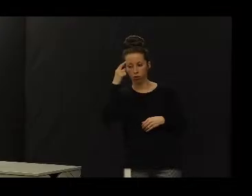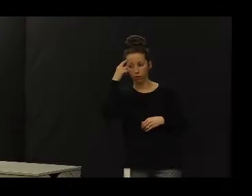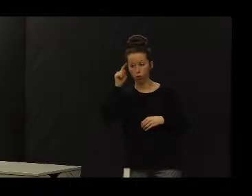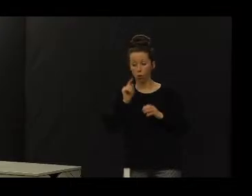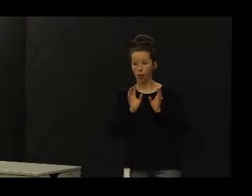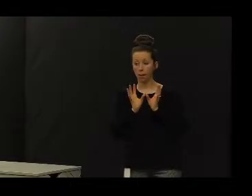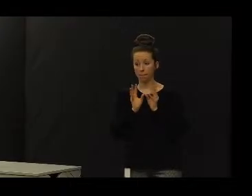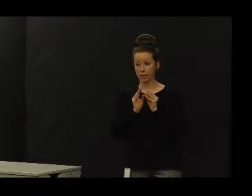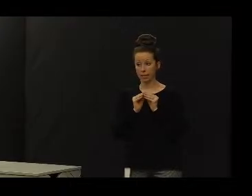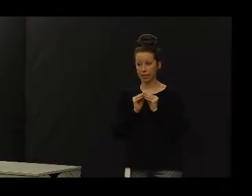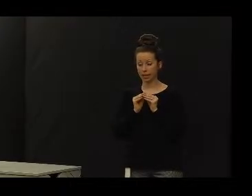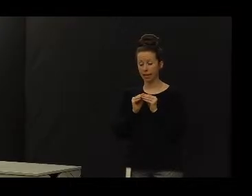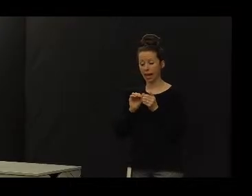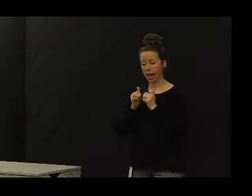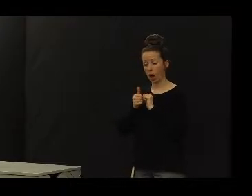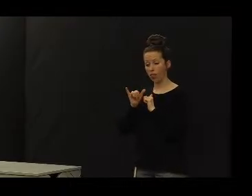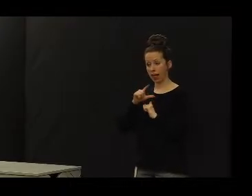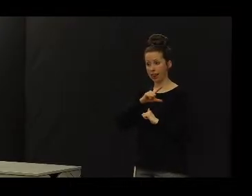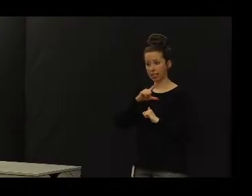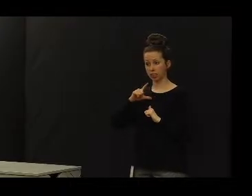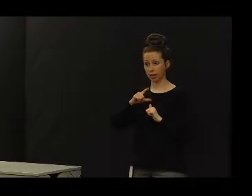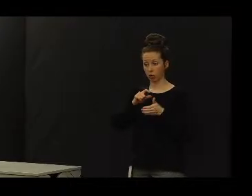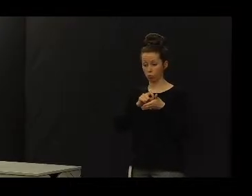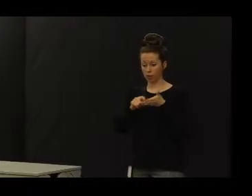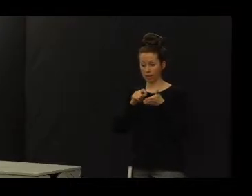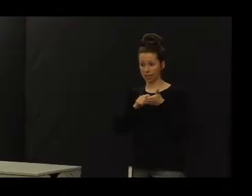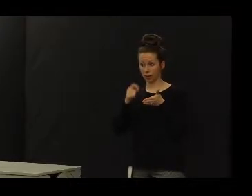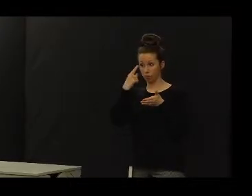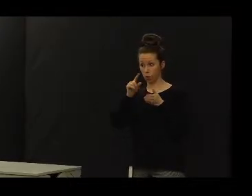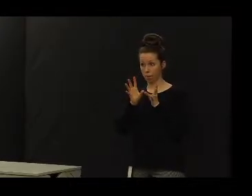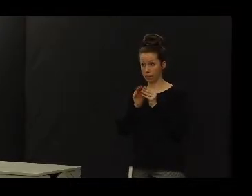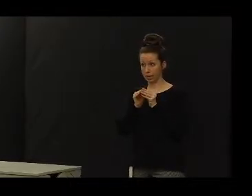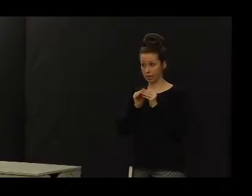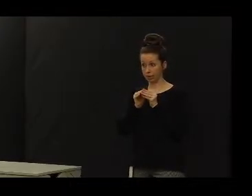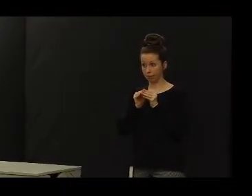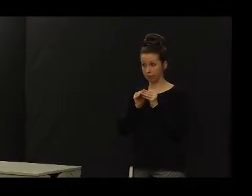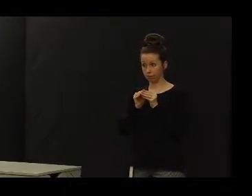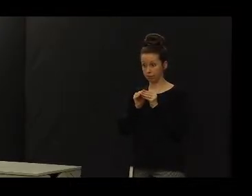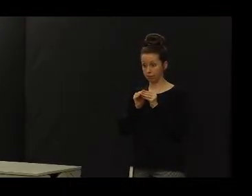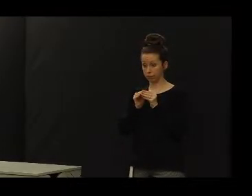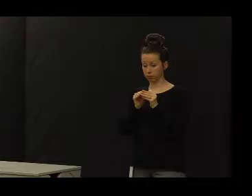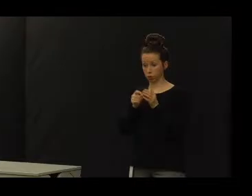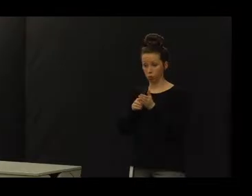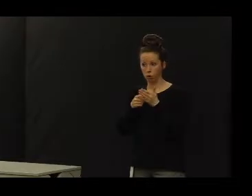meeting, the way the legislature is written, for a meeting to happen,